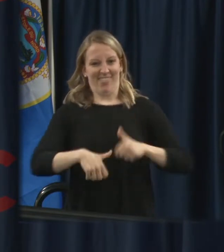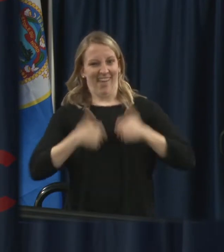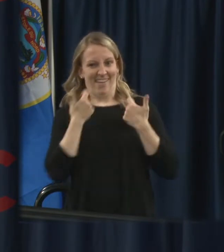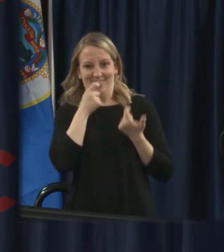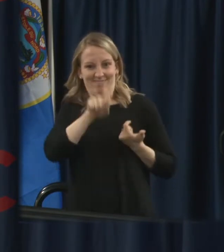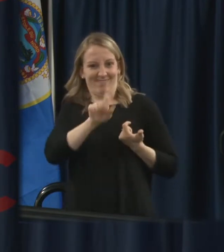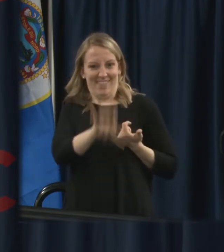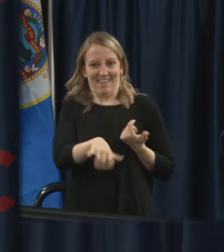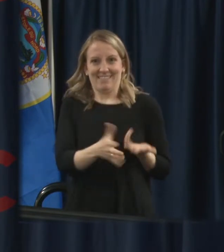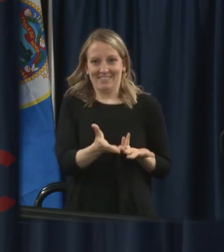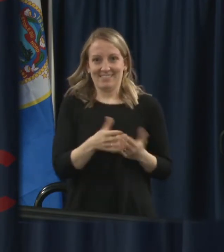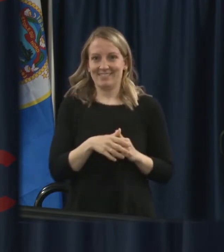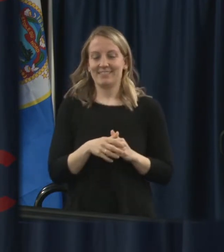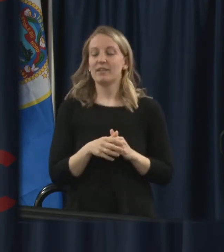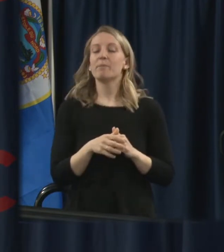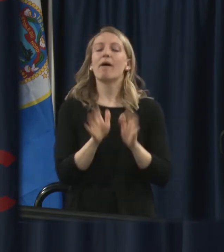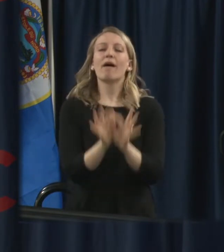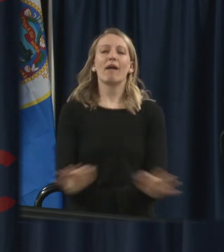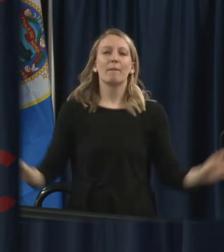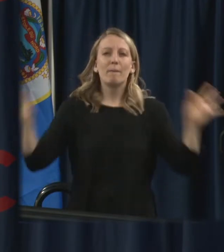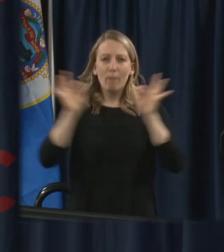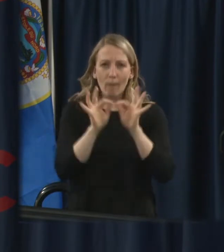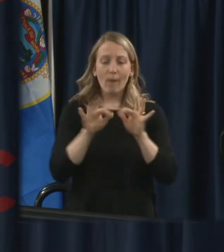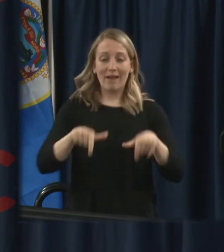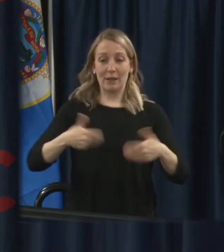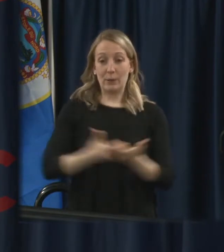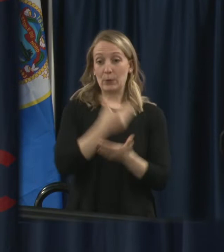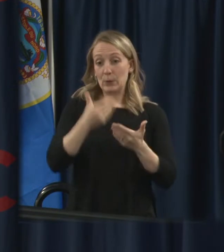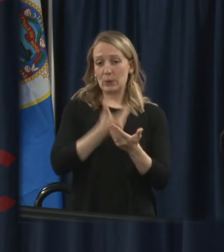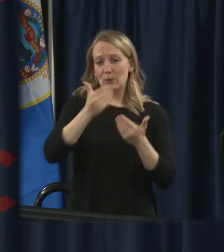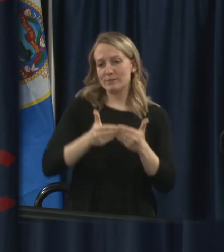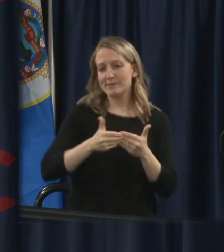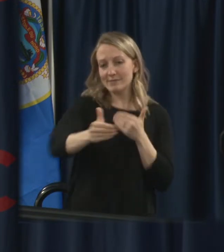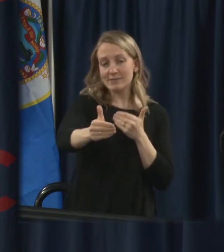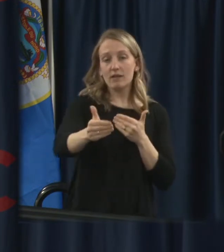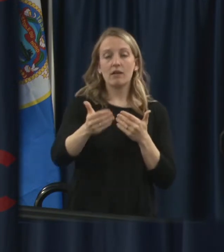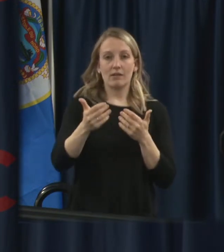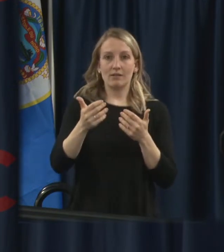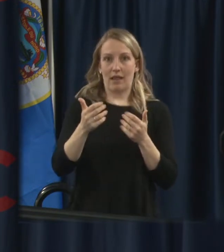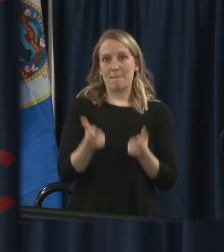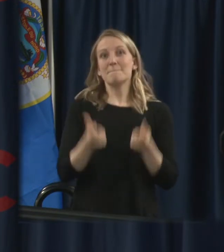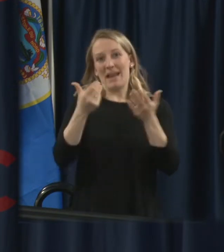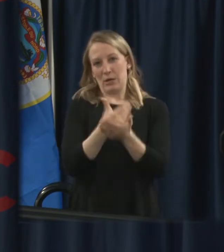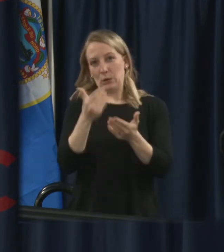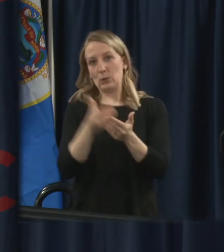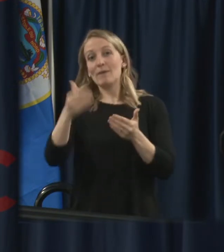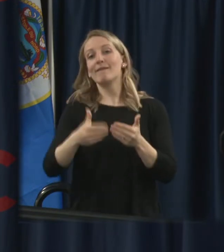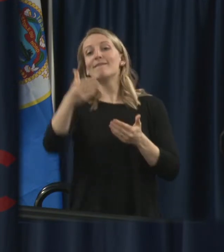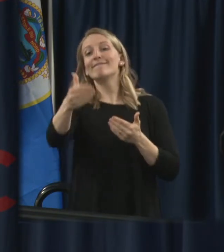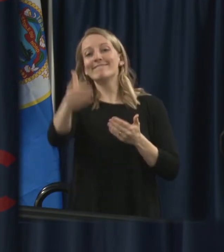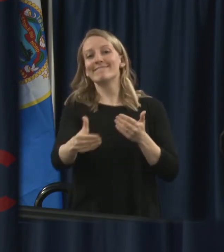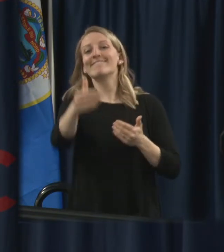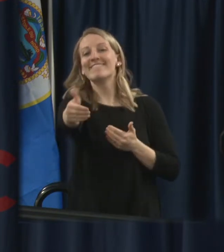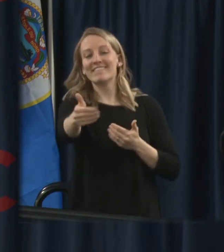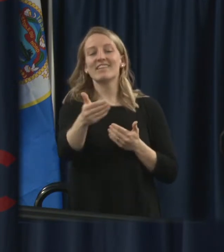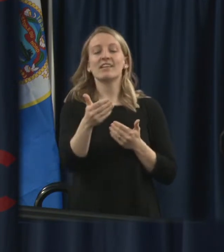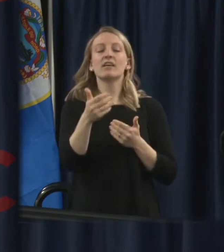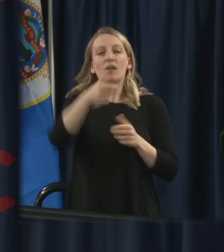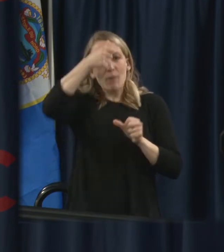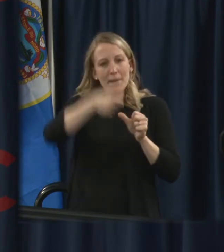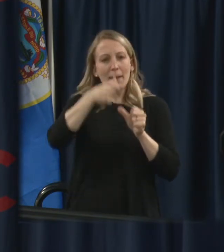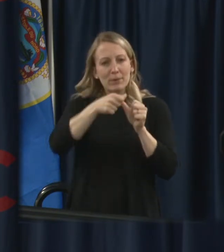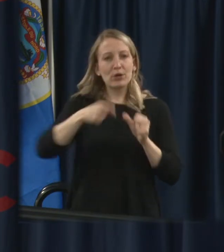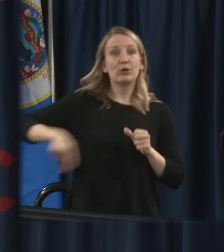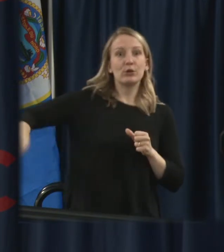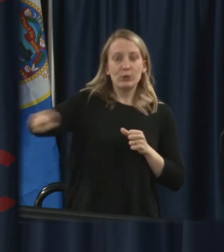But I ask that you always remember in this new chapter or the many more that you'll have, that you are far more resilient than